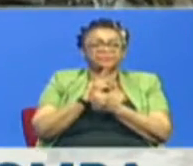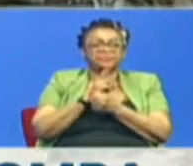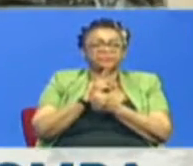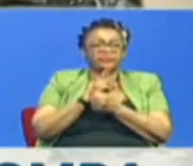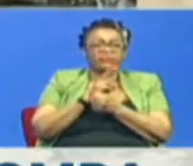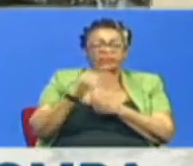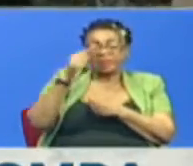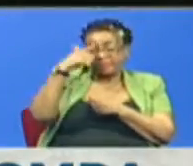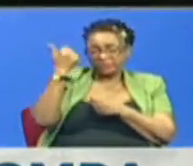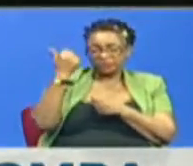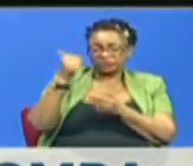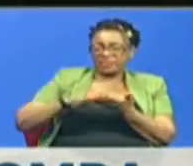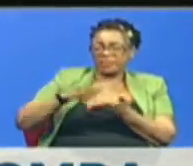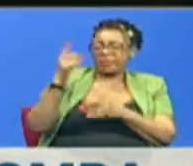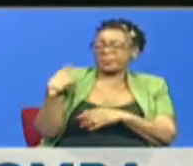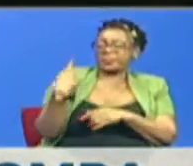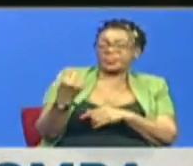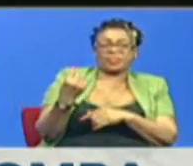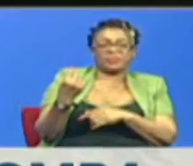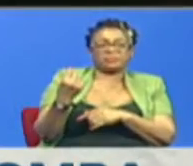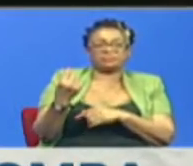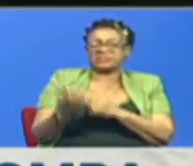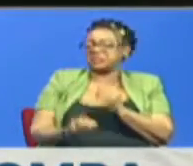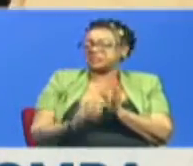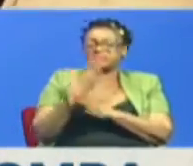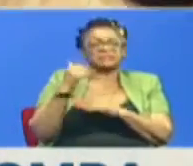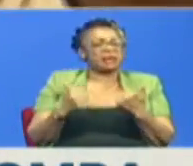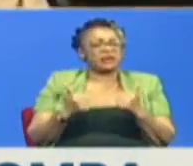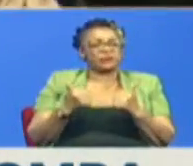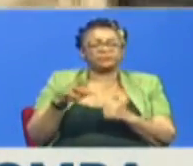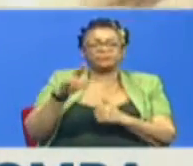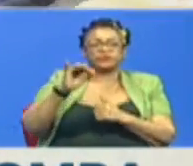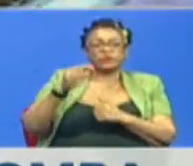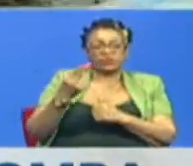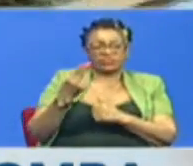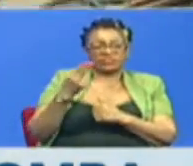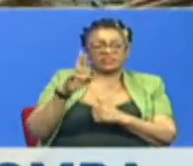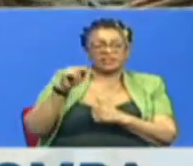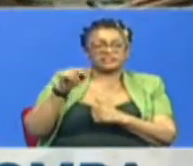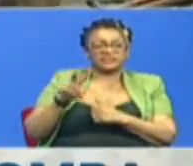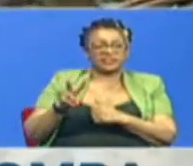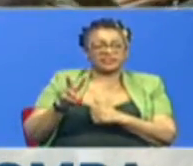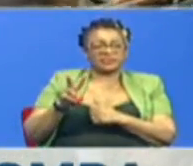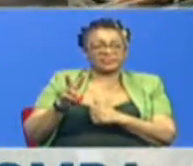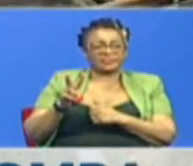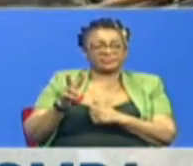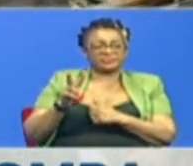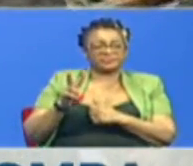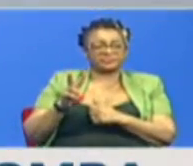of the most recent one is yet to be established. Ruth Sarmui, NTV.